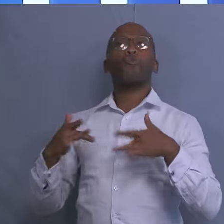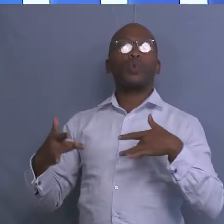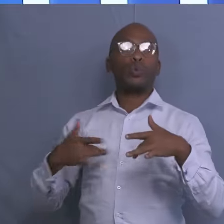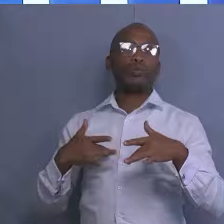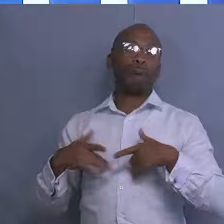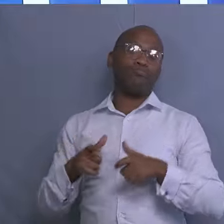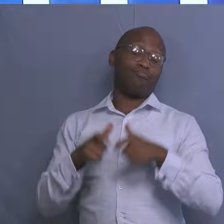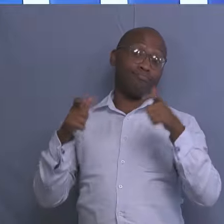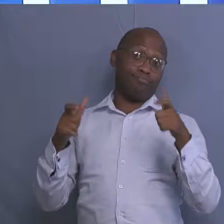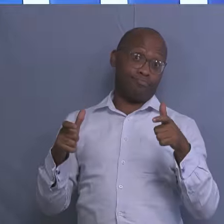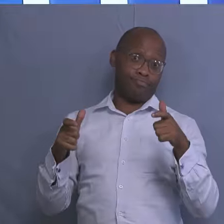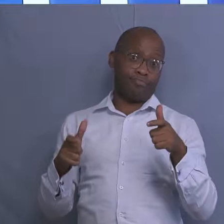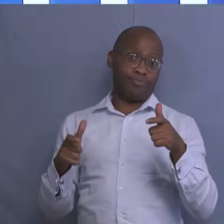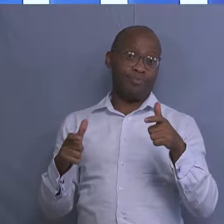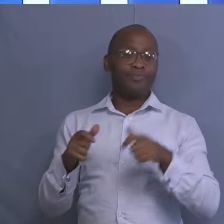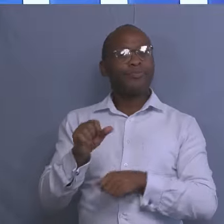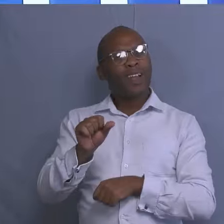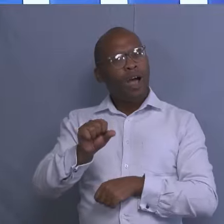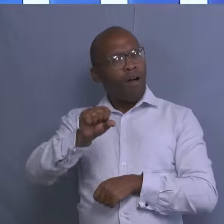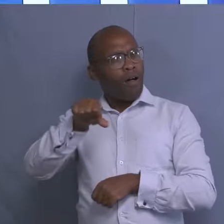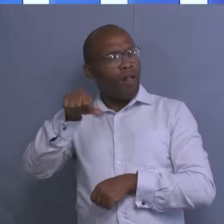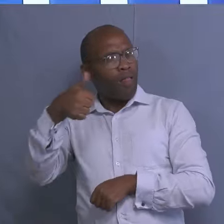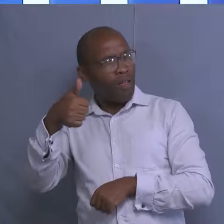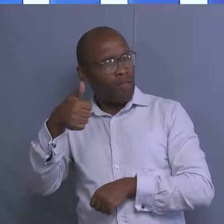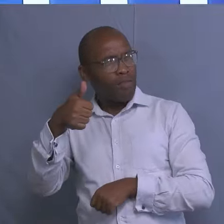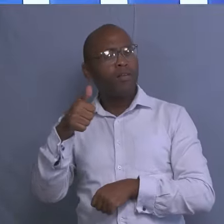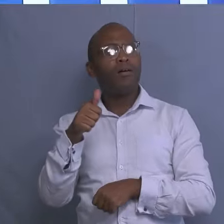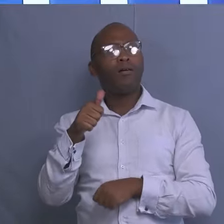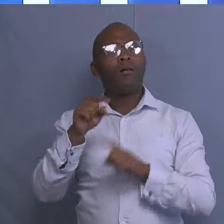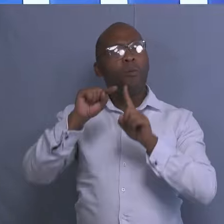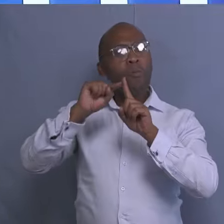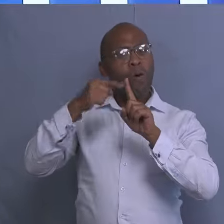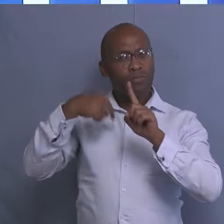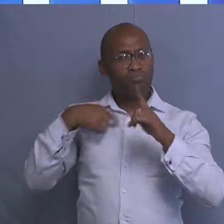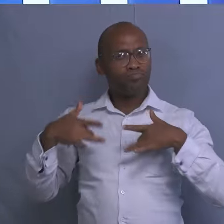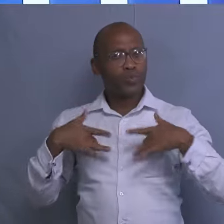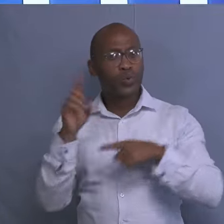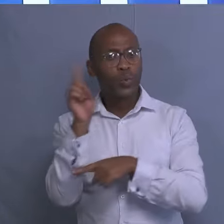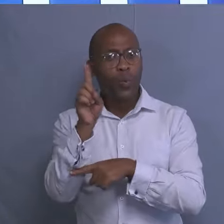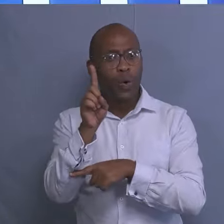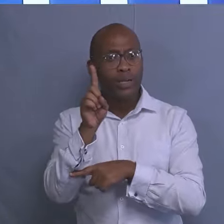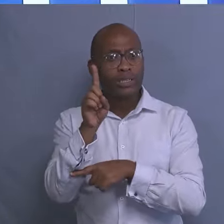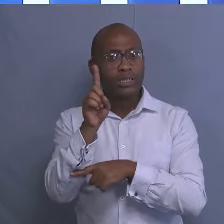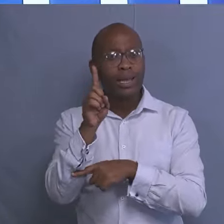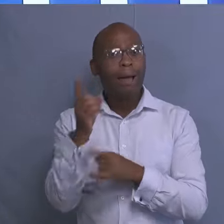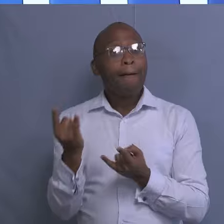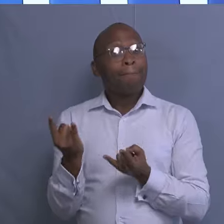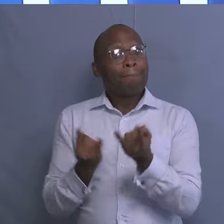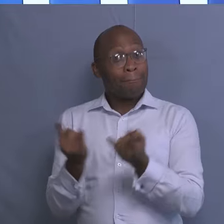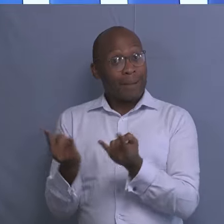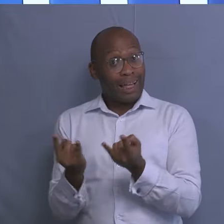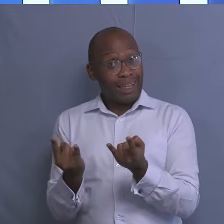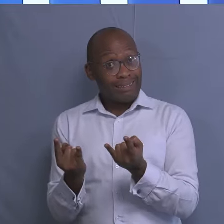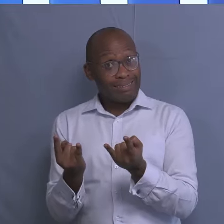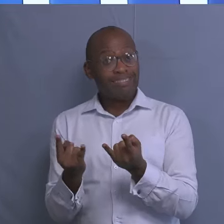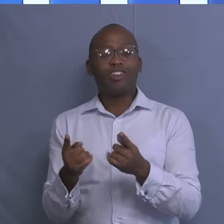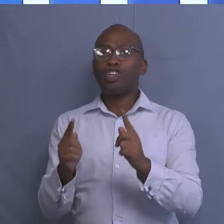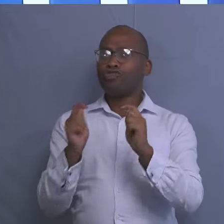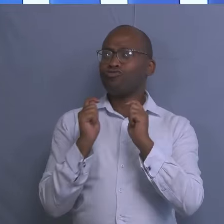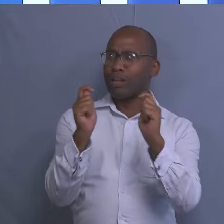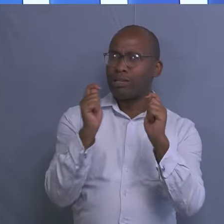you are located, what natural resources do you have in terms of health and other resources, water supplies,